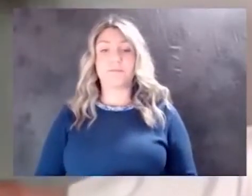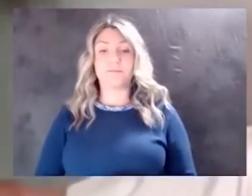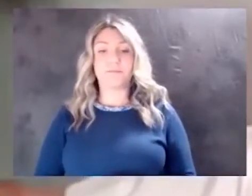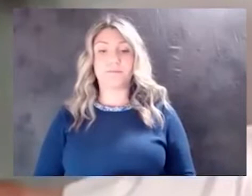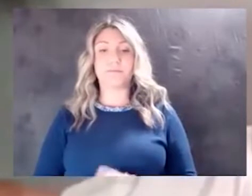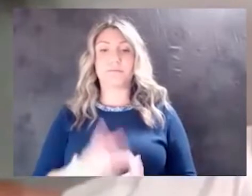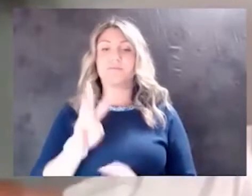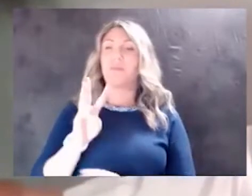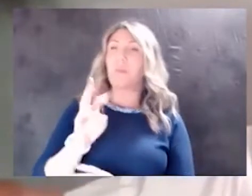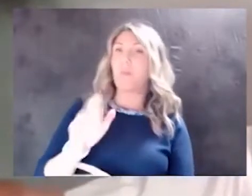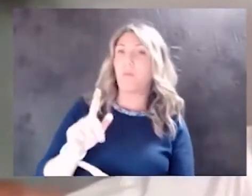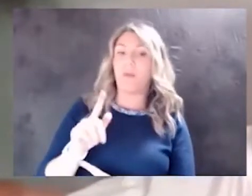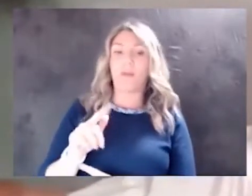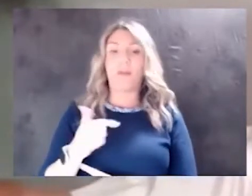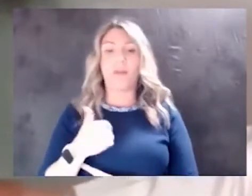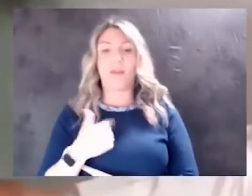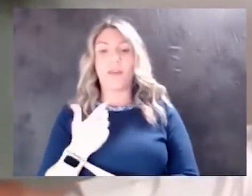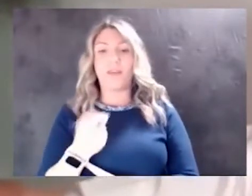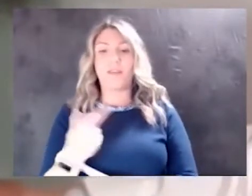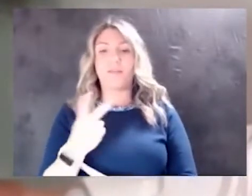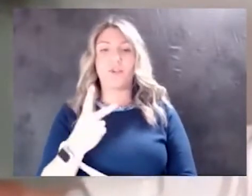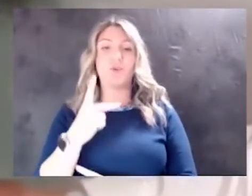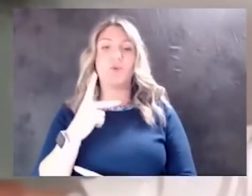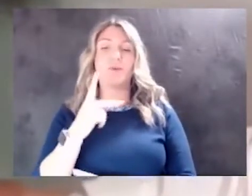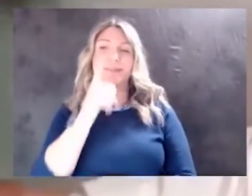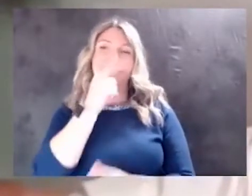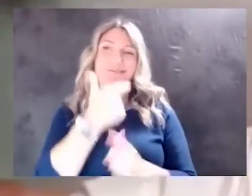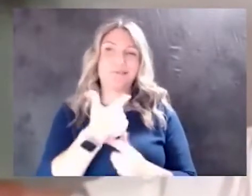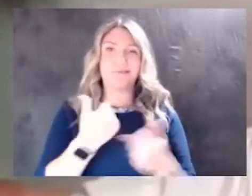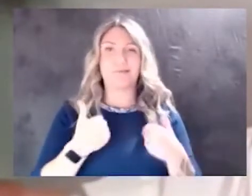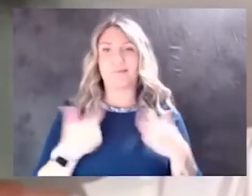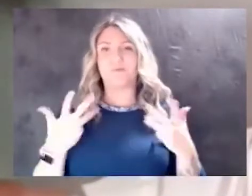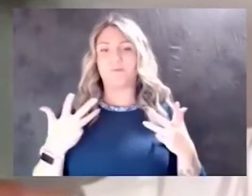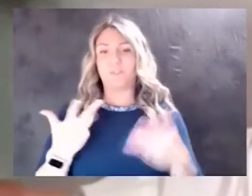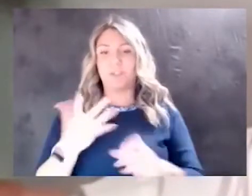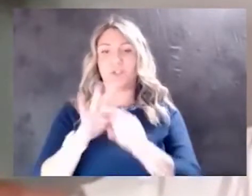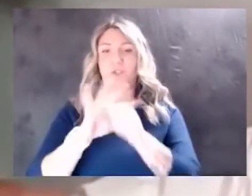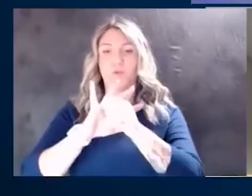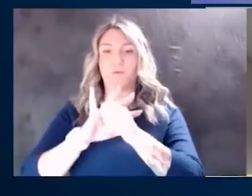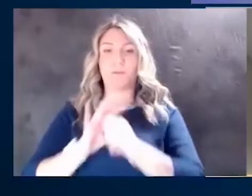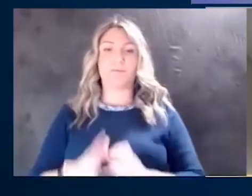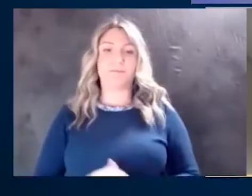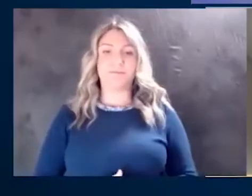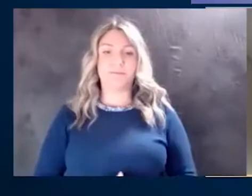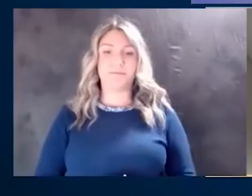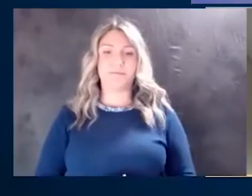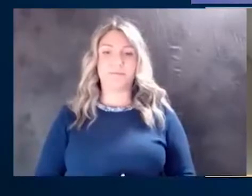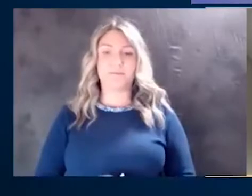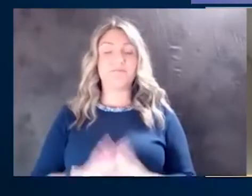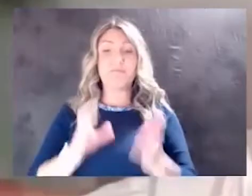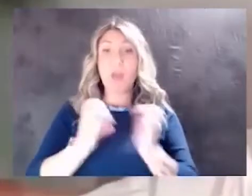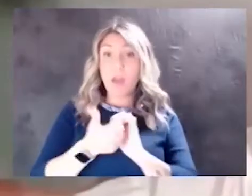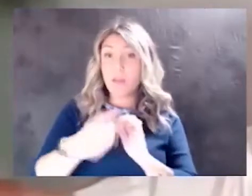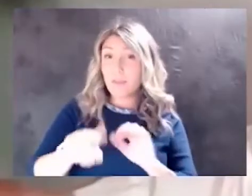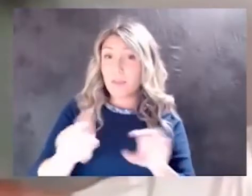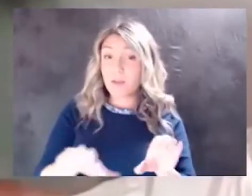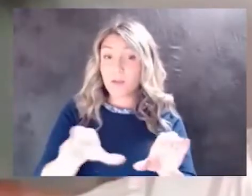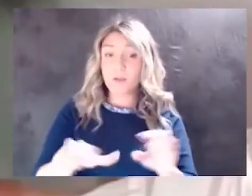Well, I had a few sisters who had COVID. Okay. How did they do with it?